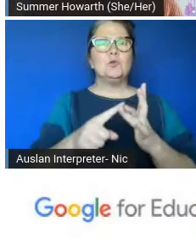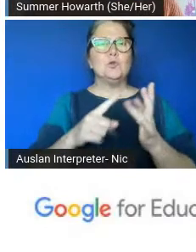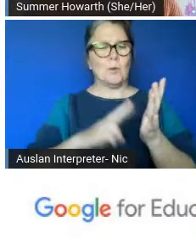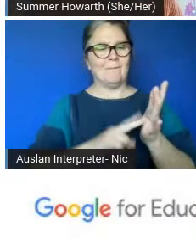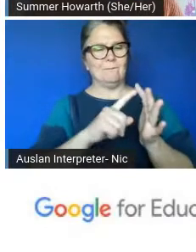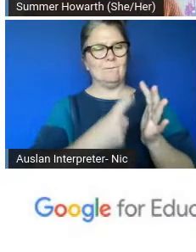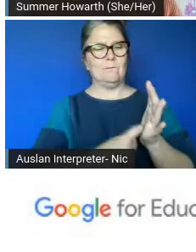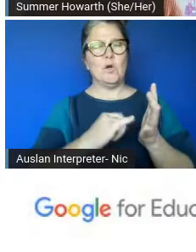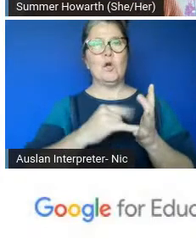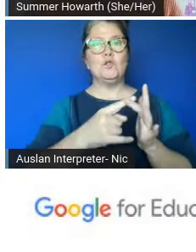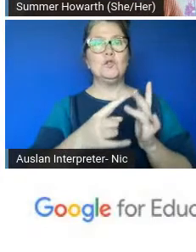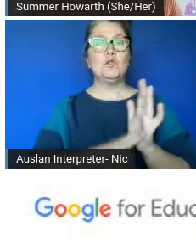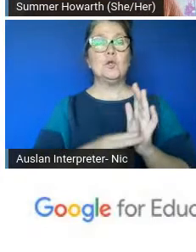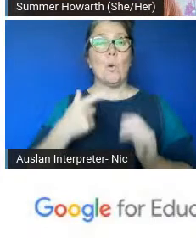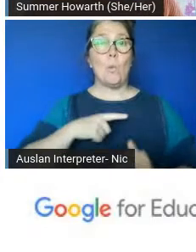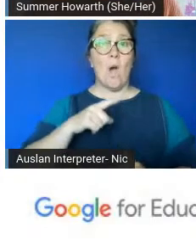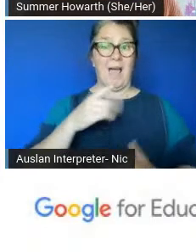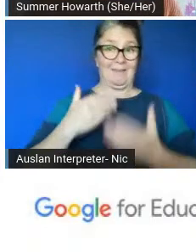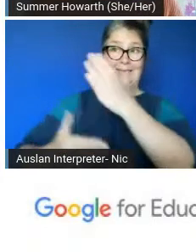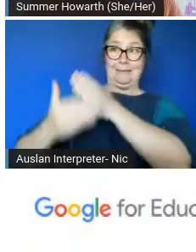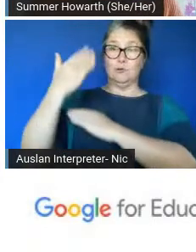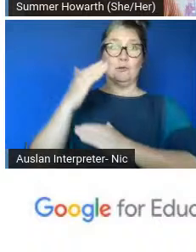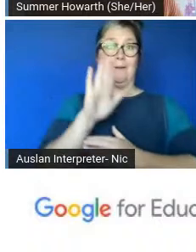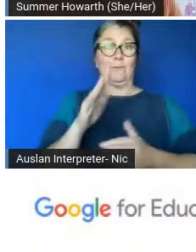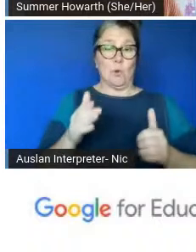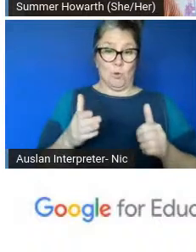history of your document is recorded there.